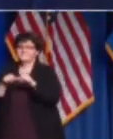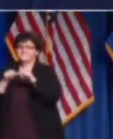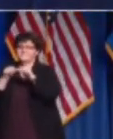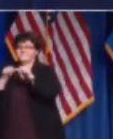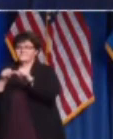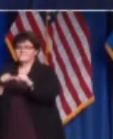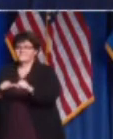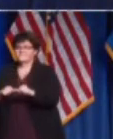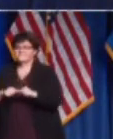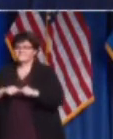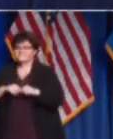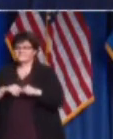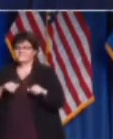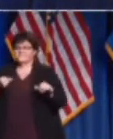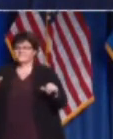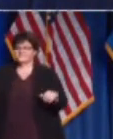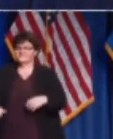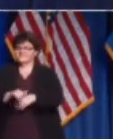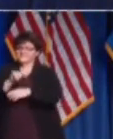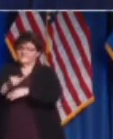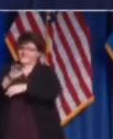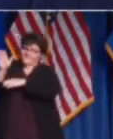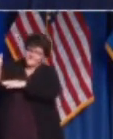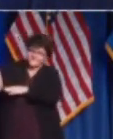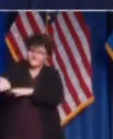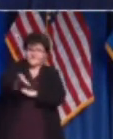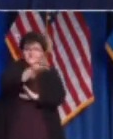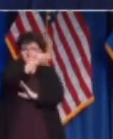Oh, sing does that